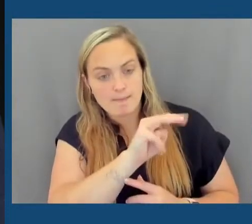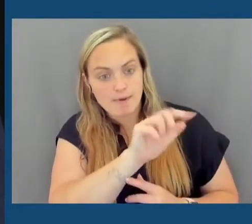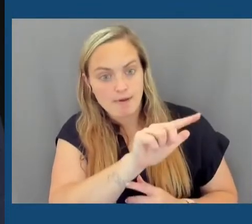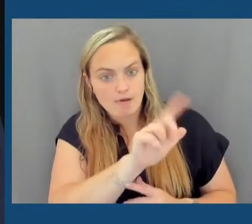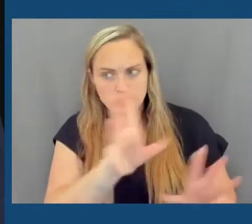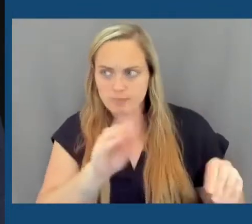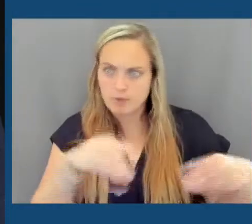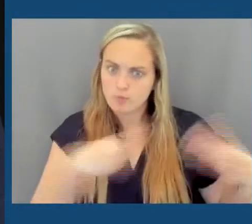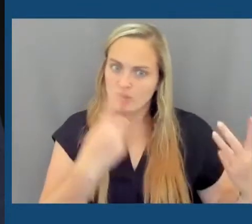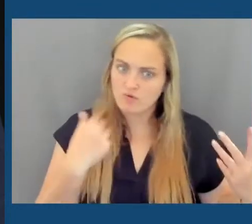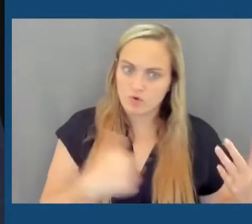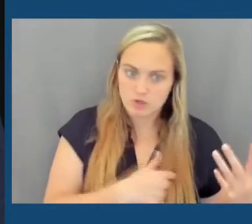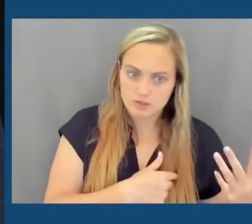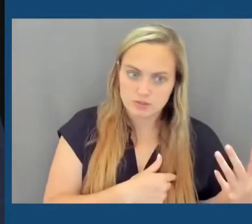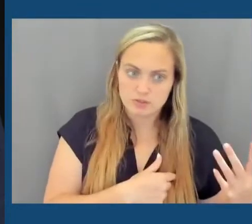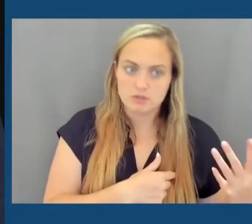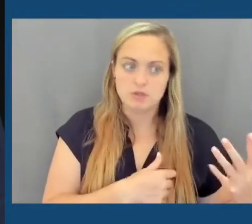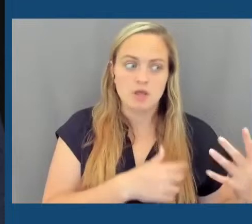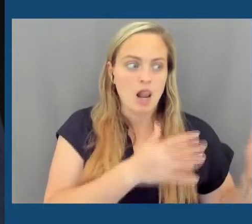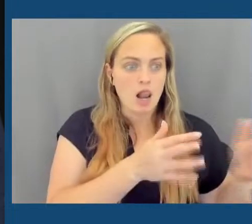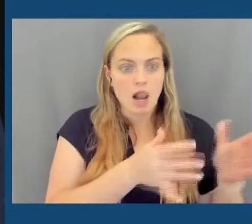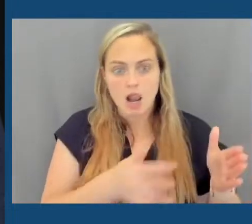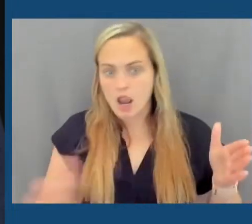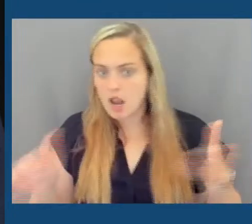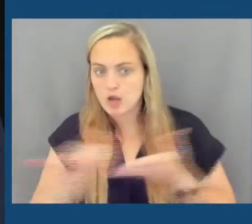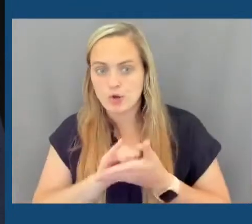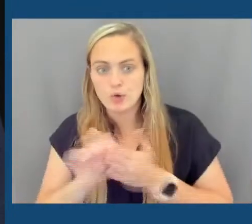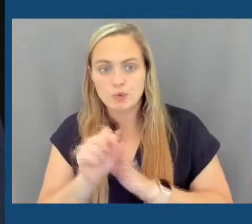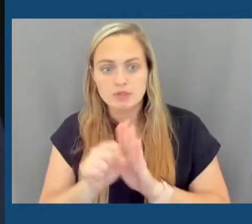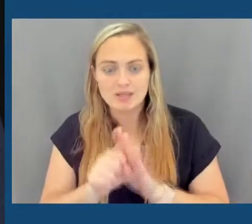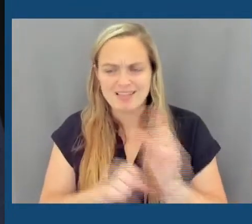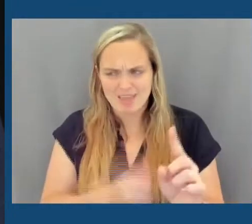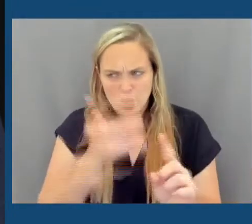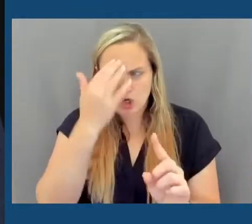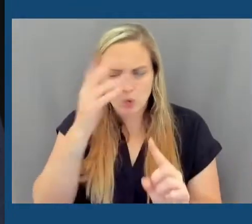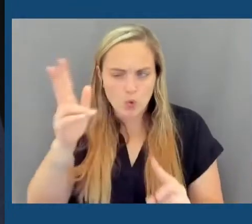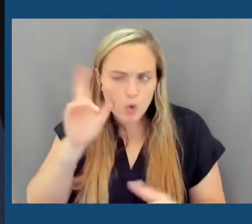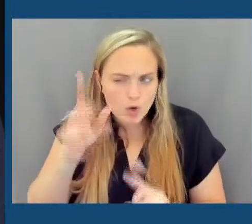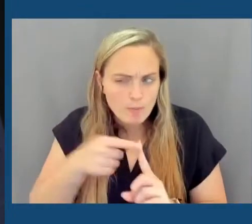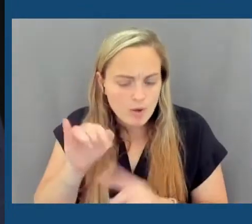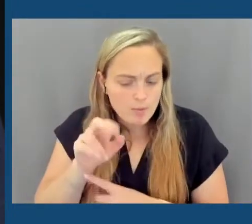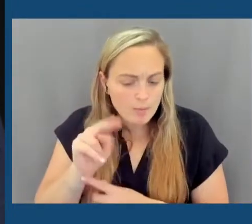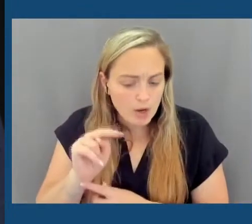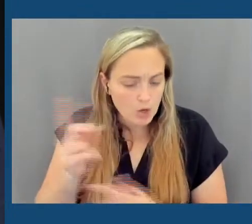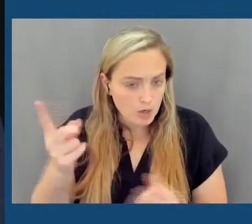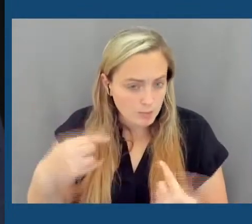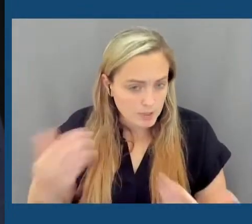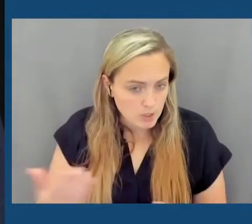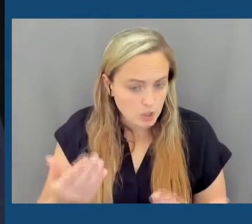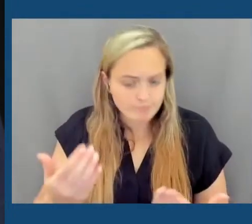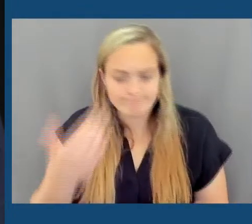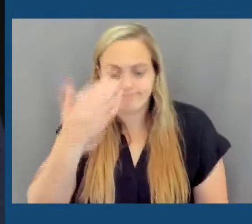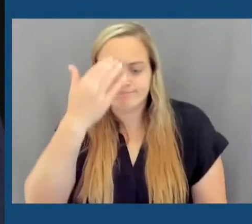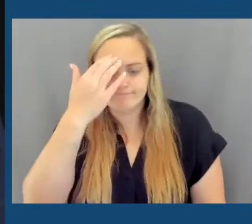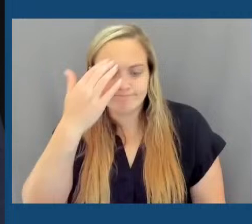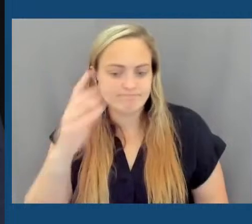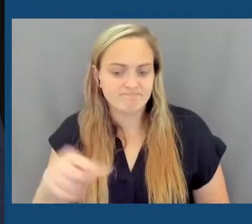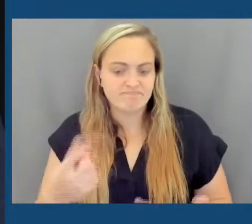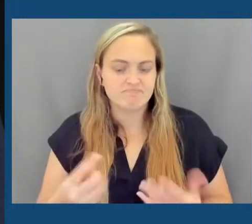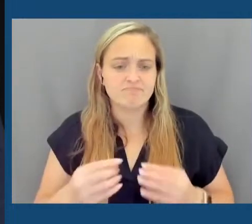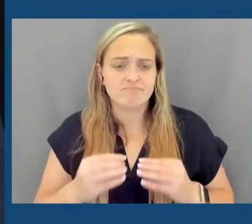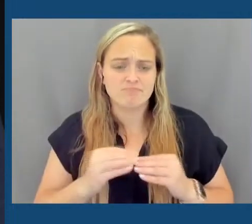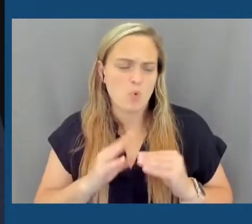doing here all across the state of New York. They knew when they heard about Micron as well, they knew that we were just more than